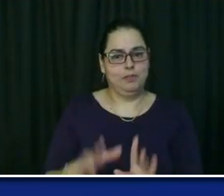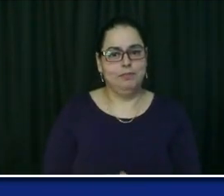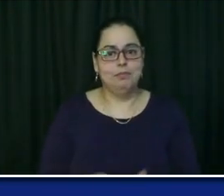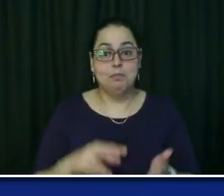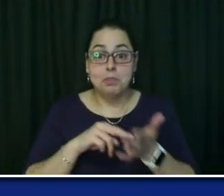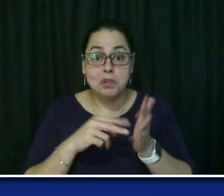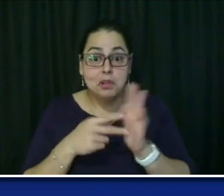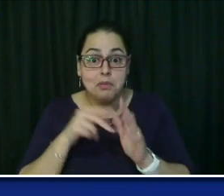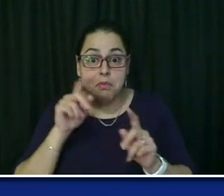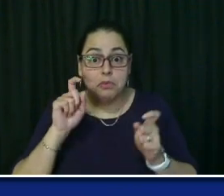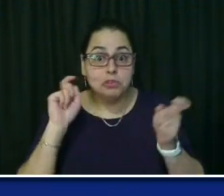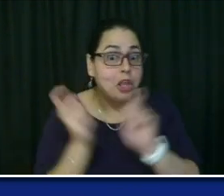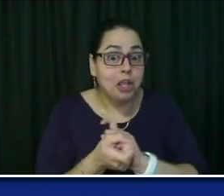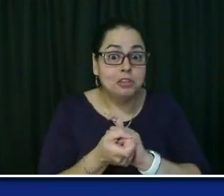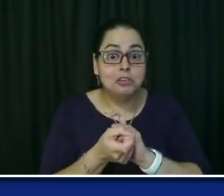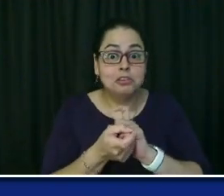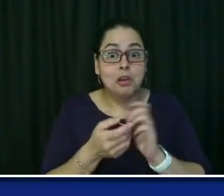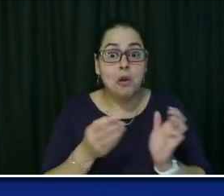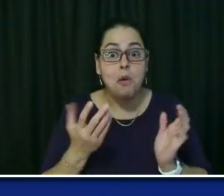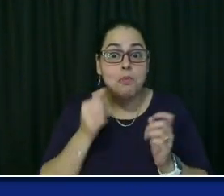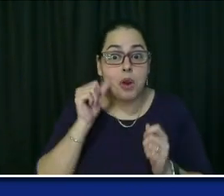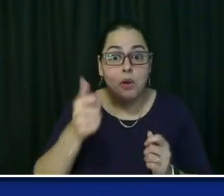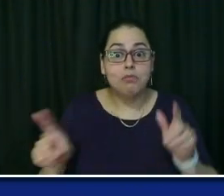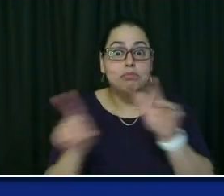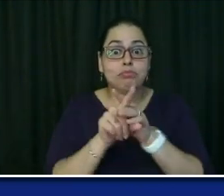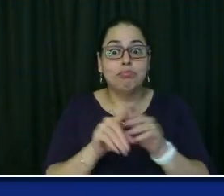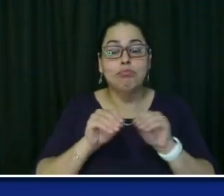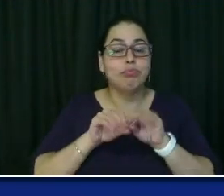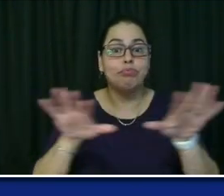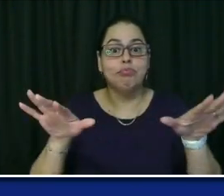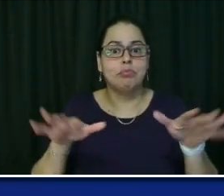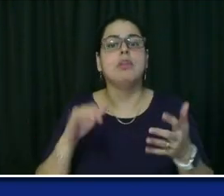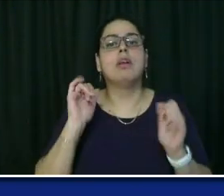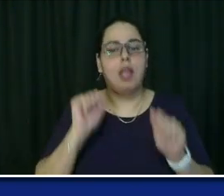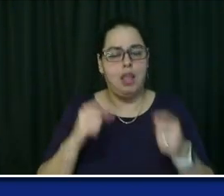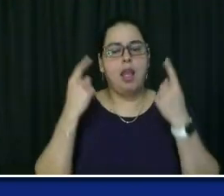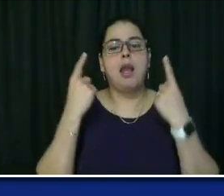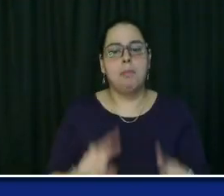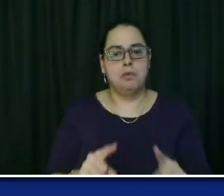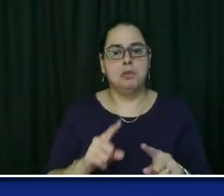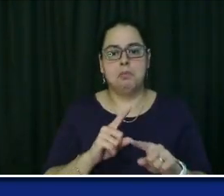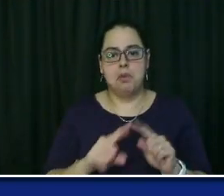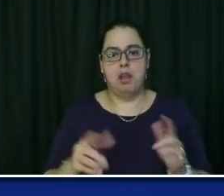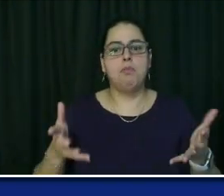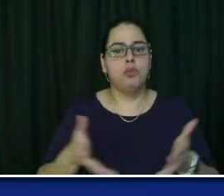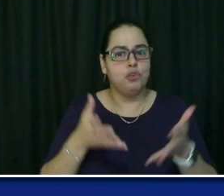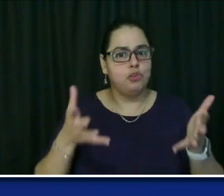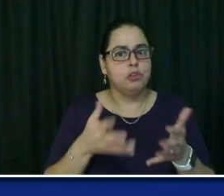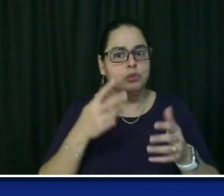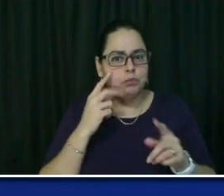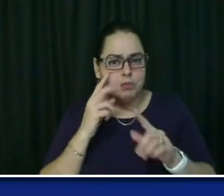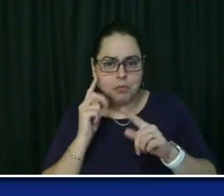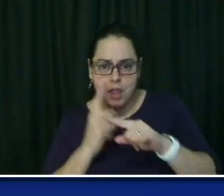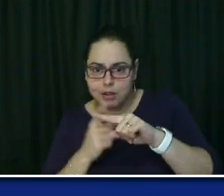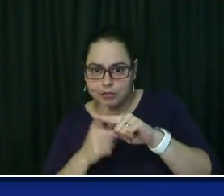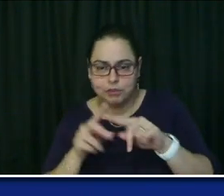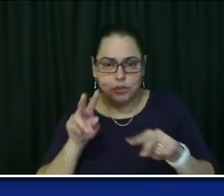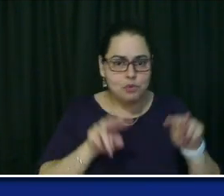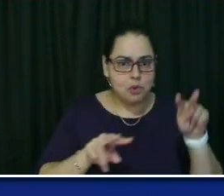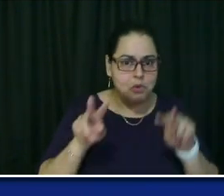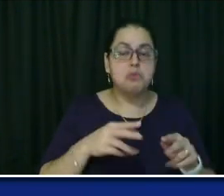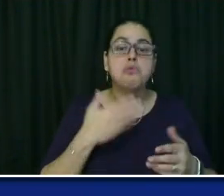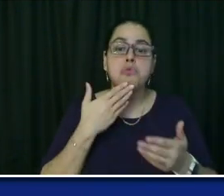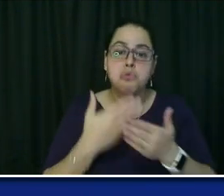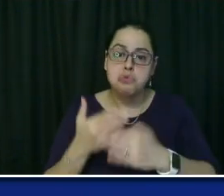I'm encouraged by what I see, but we're not cocky. We're not strutting. We have to keep working through this. And again, we wait for